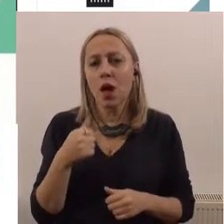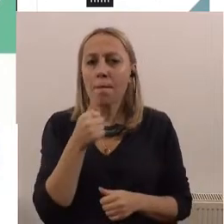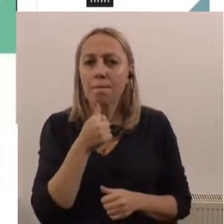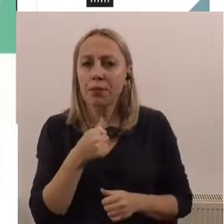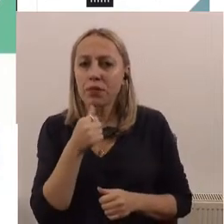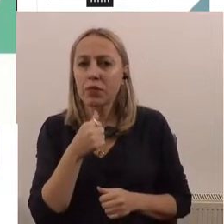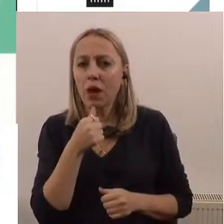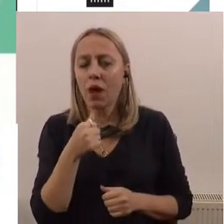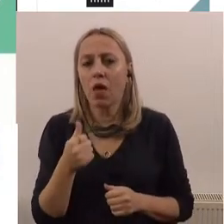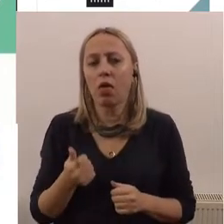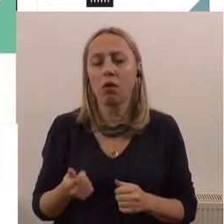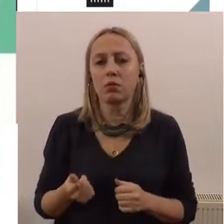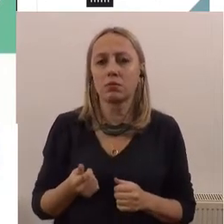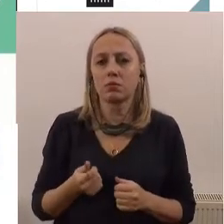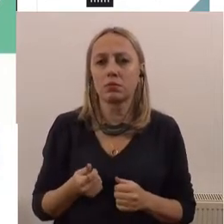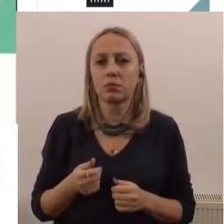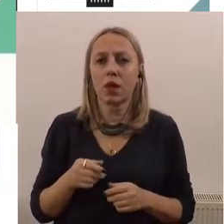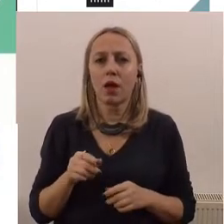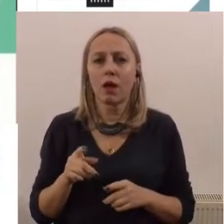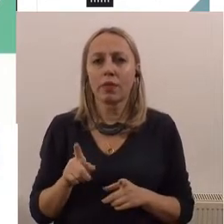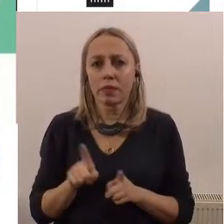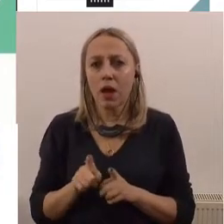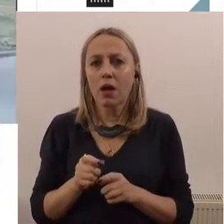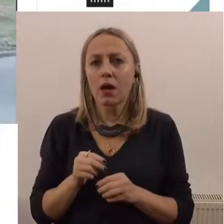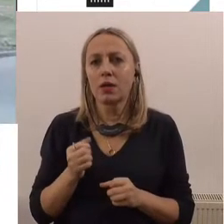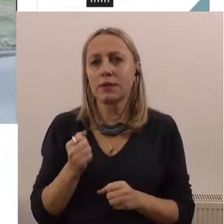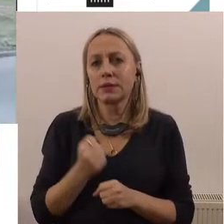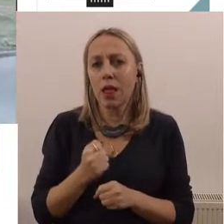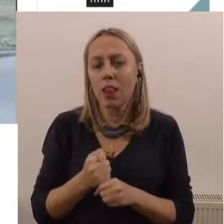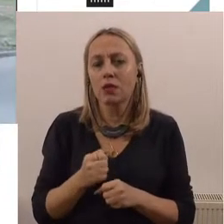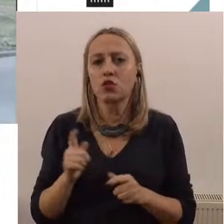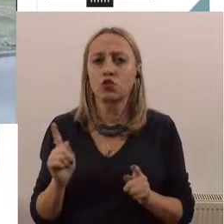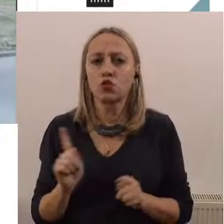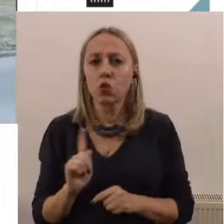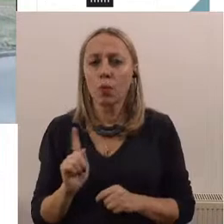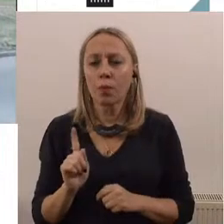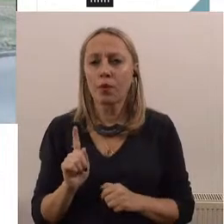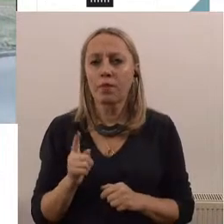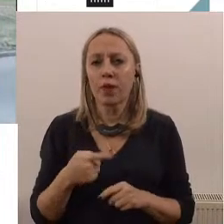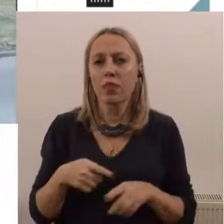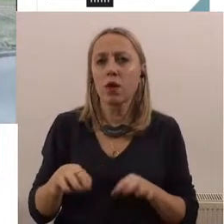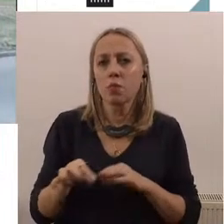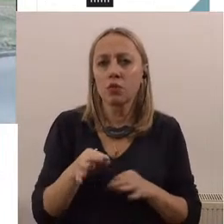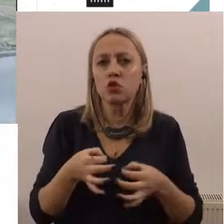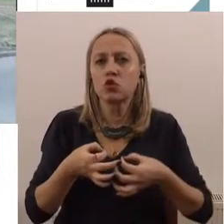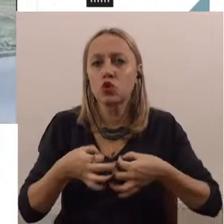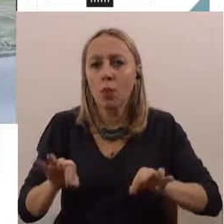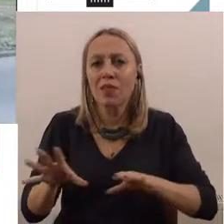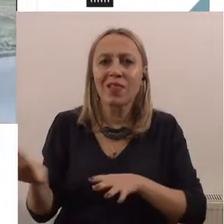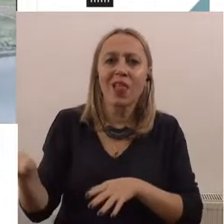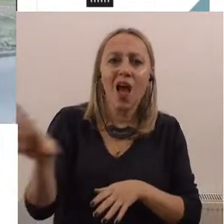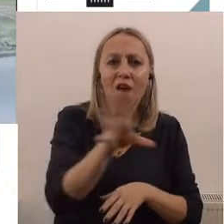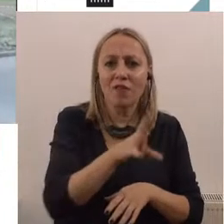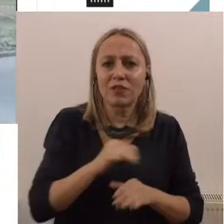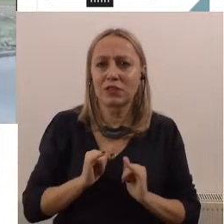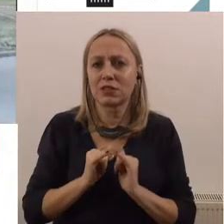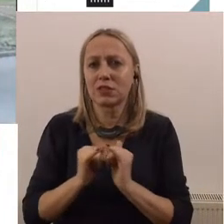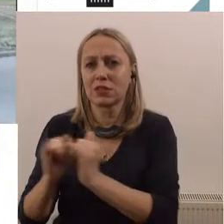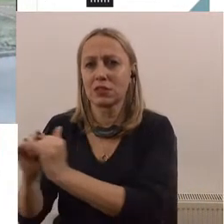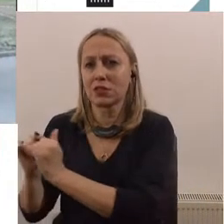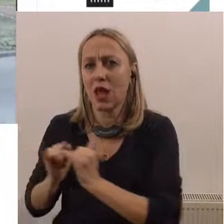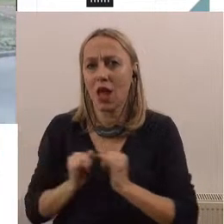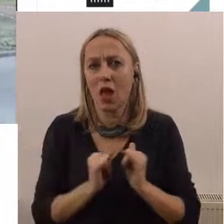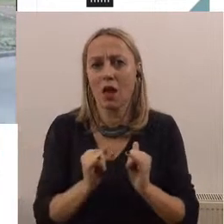I try to do it. So I will speak about the project. A City Garden Yazów, which I